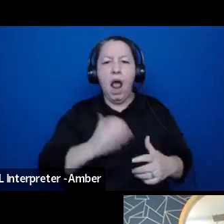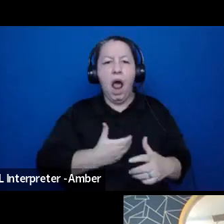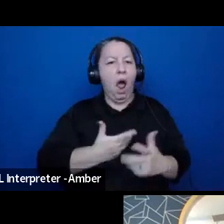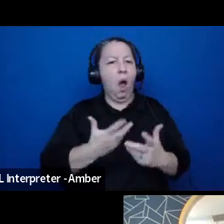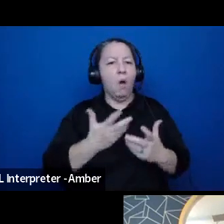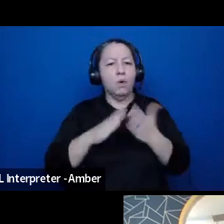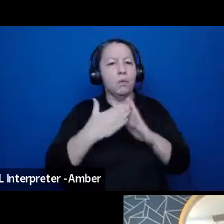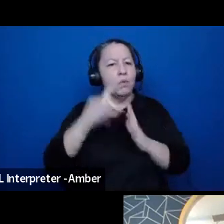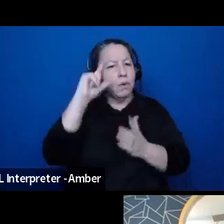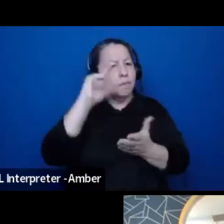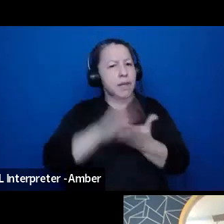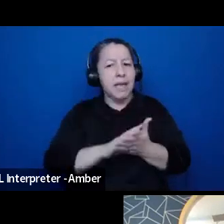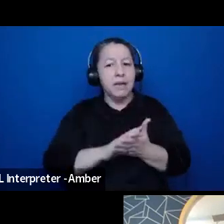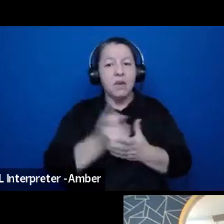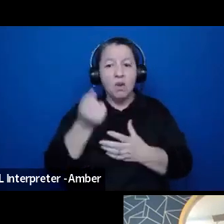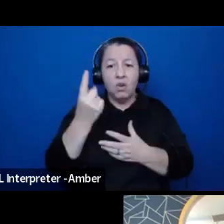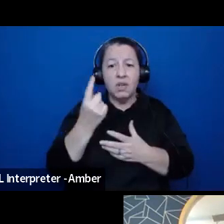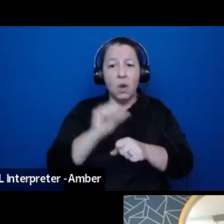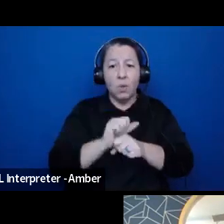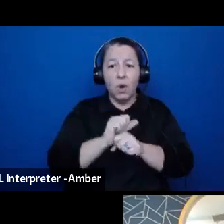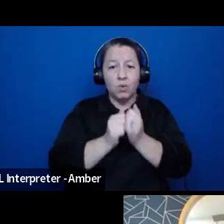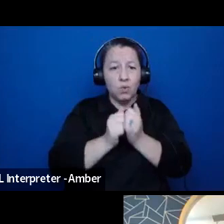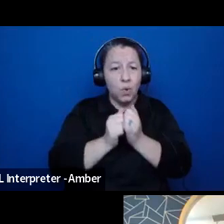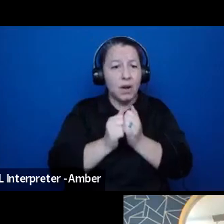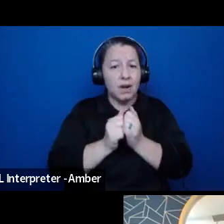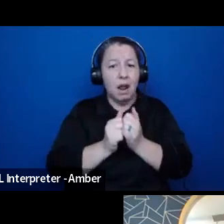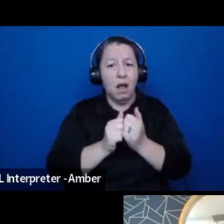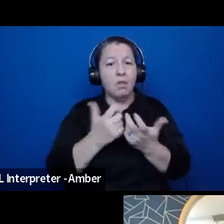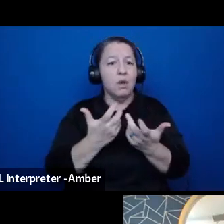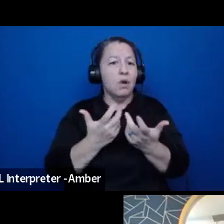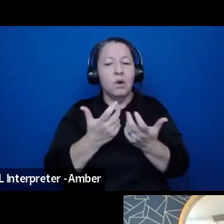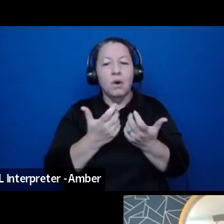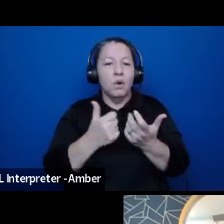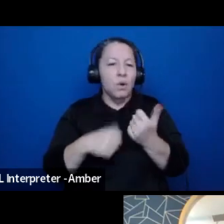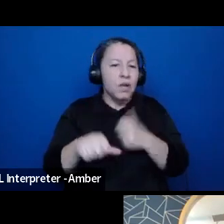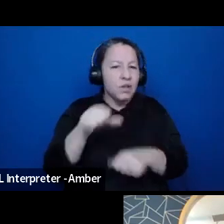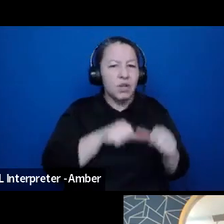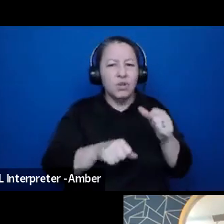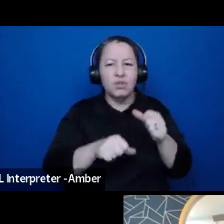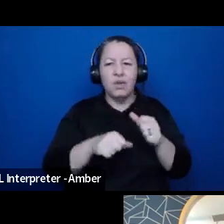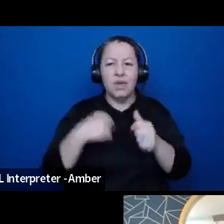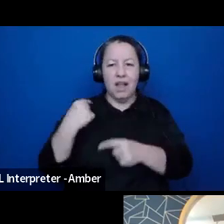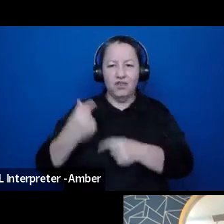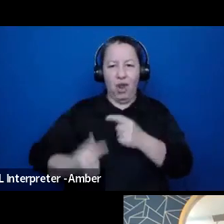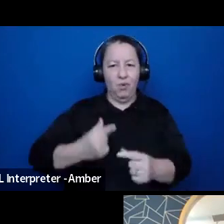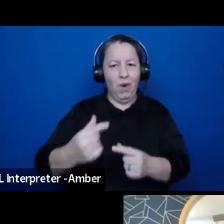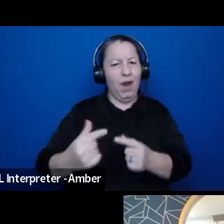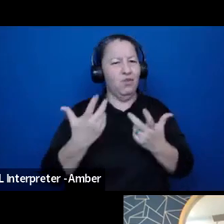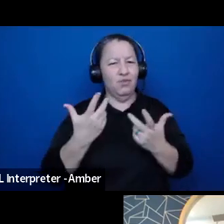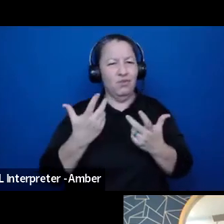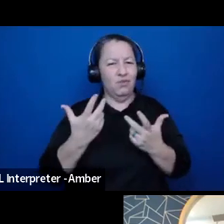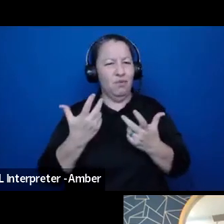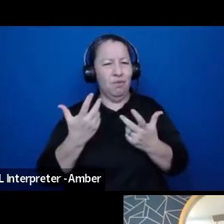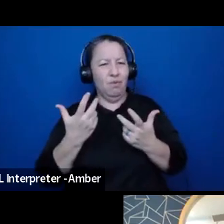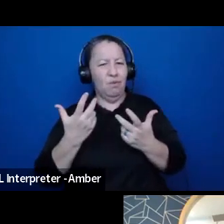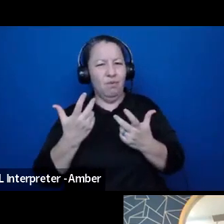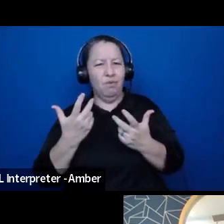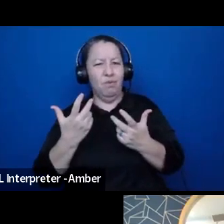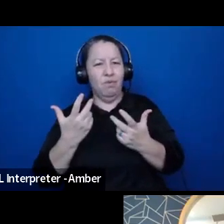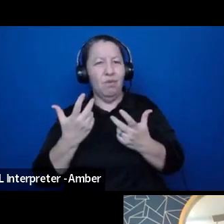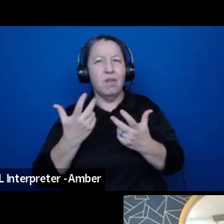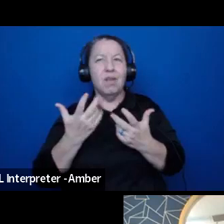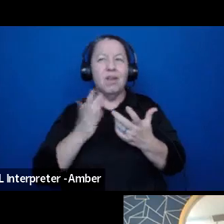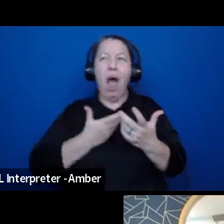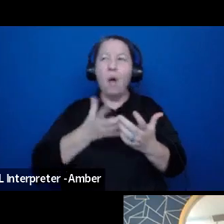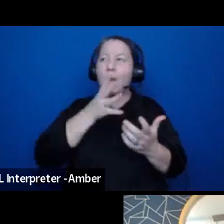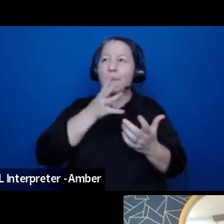tight-knit community, especially the generational matriarchs and the cultural teachings that